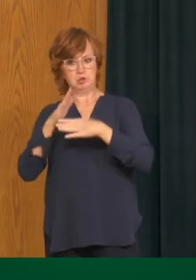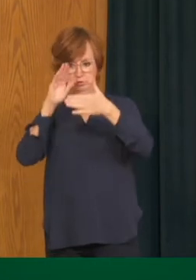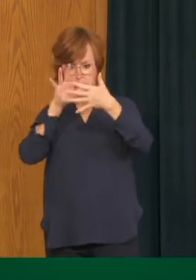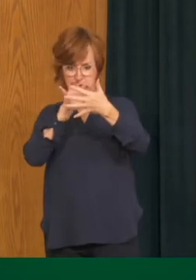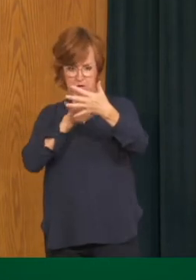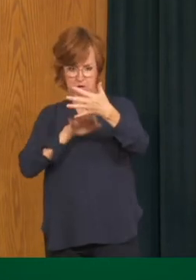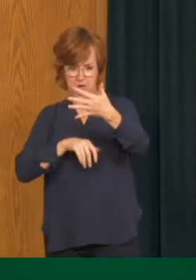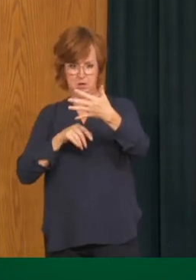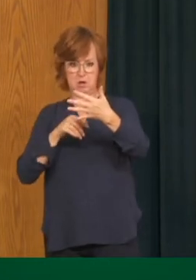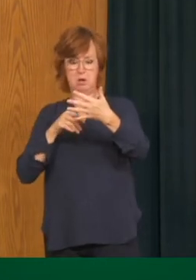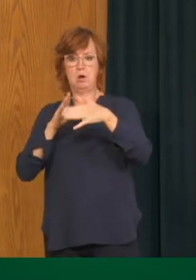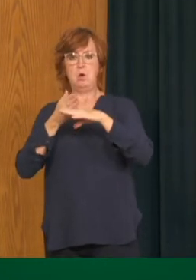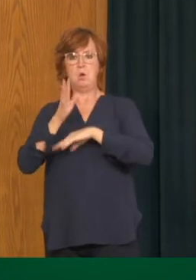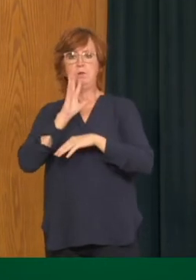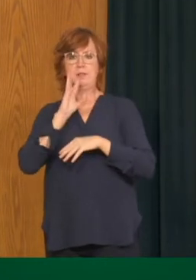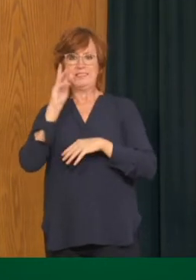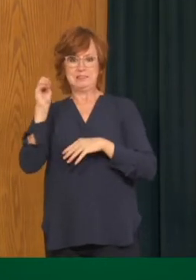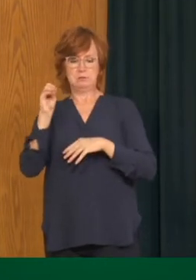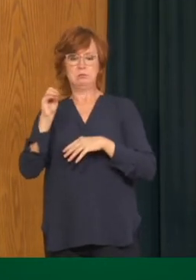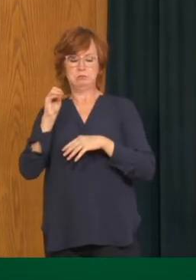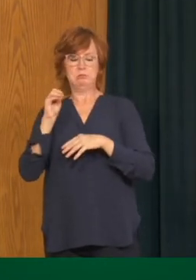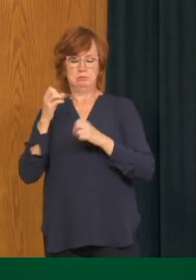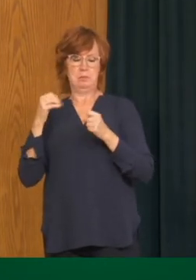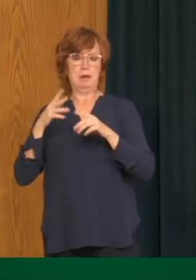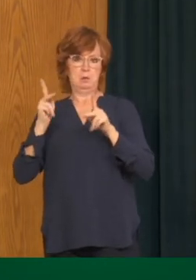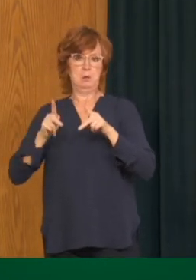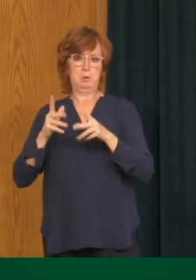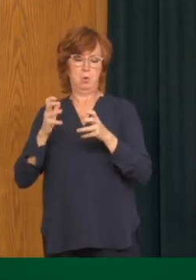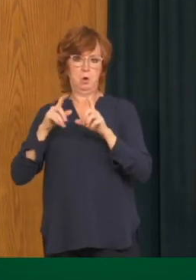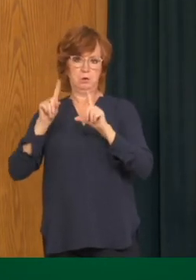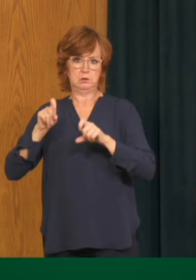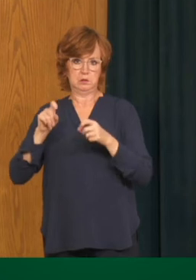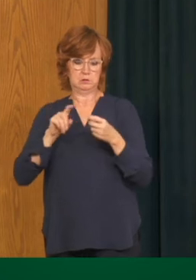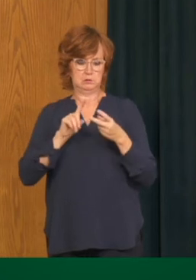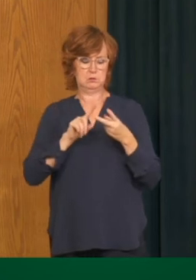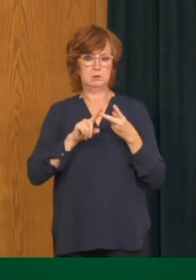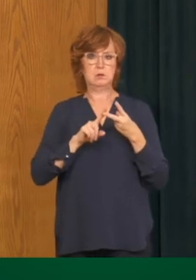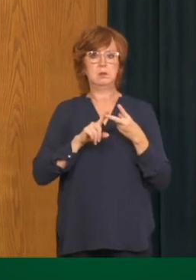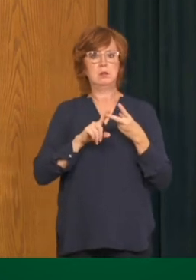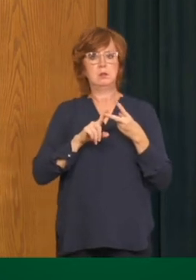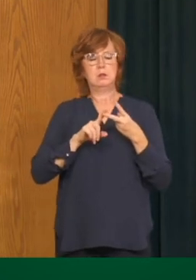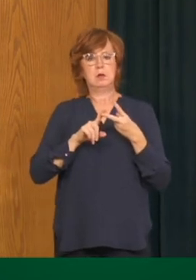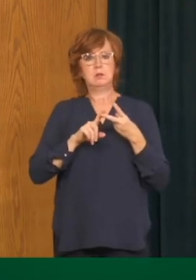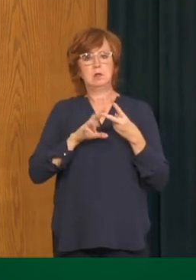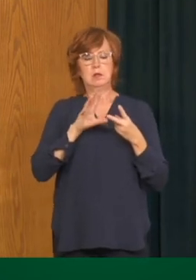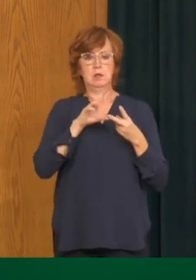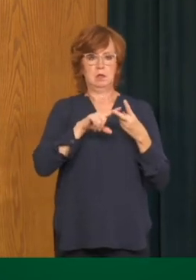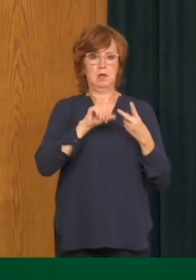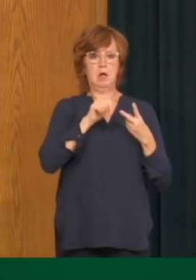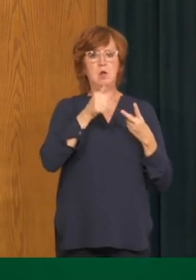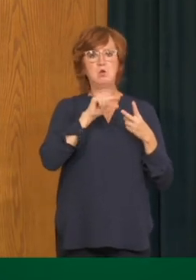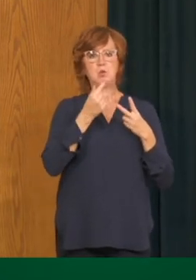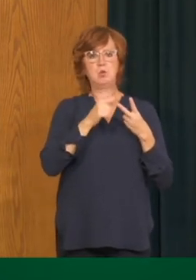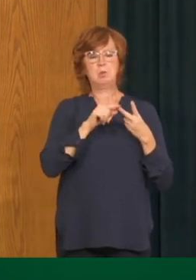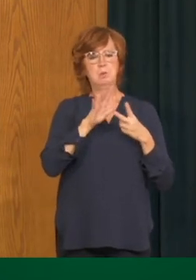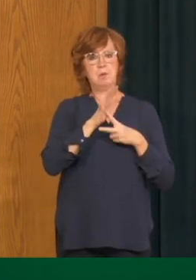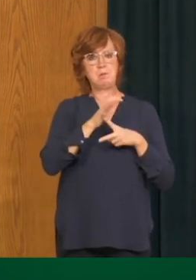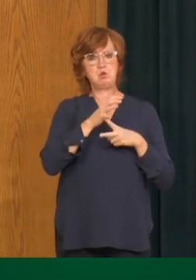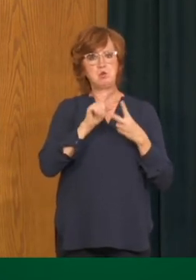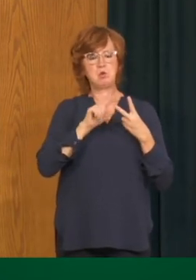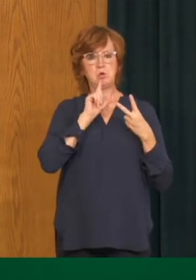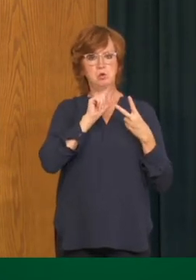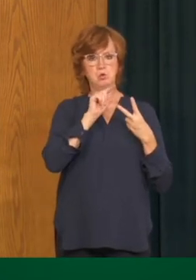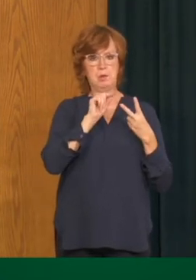for example, our testing numbers are high in young adults and middle-aged adults, so 20 to